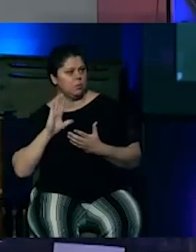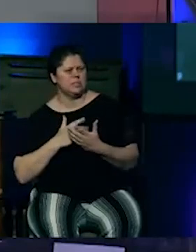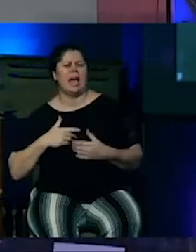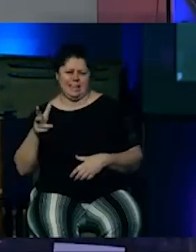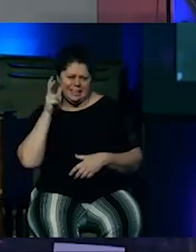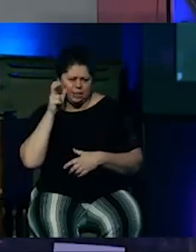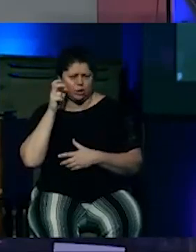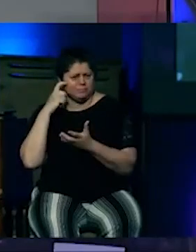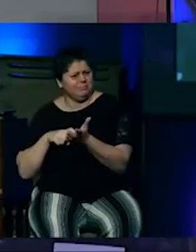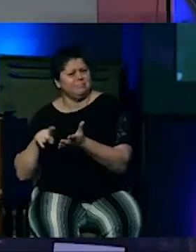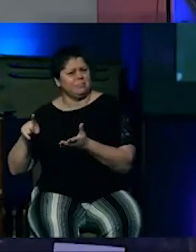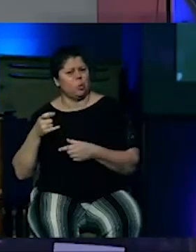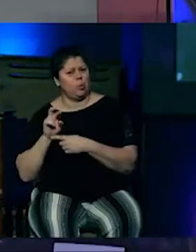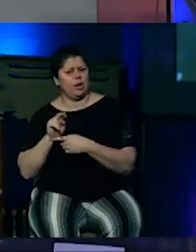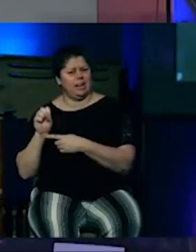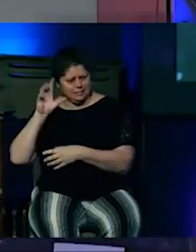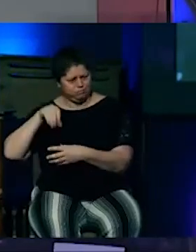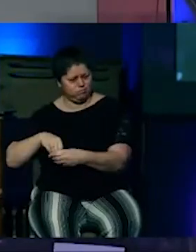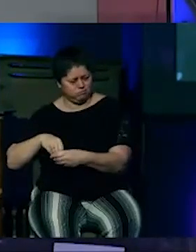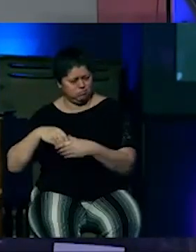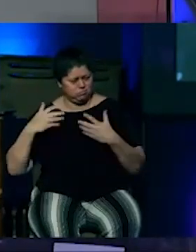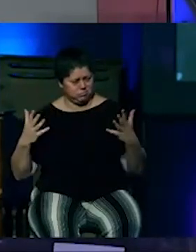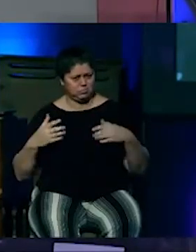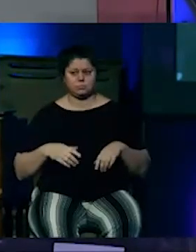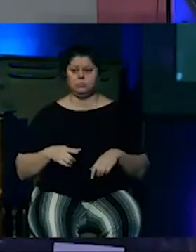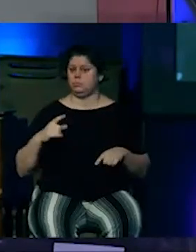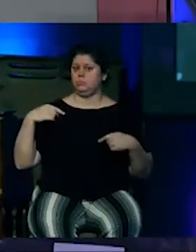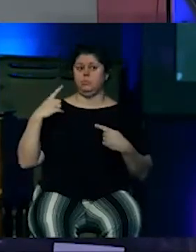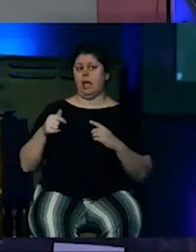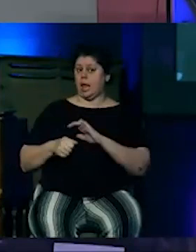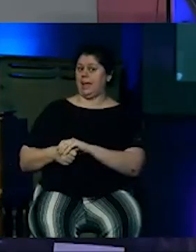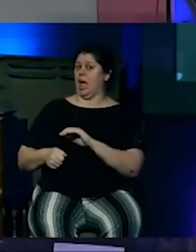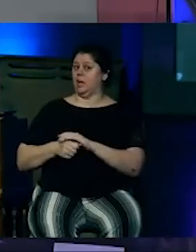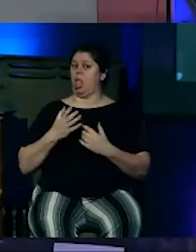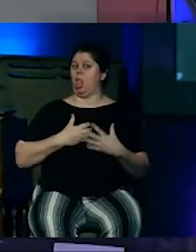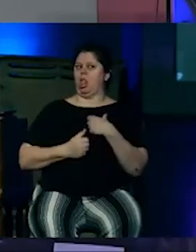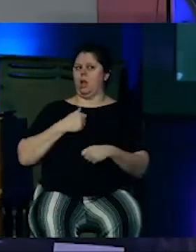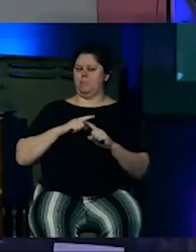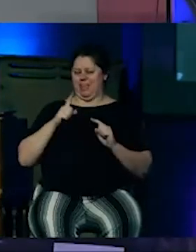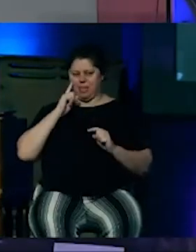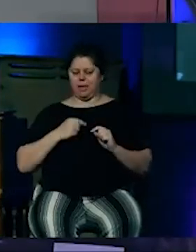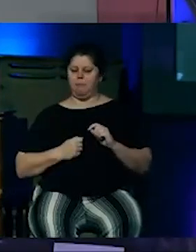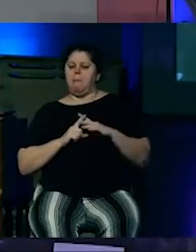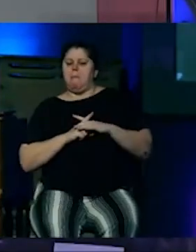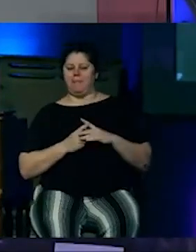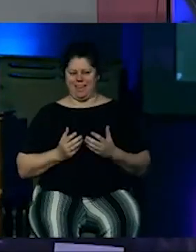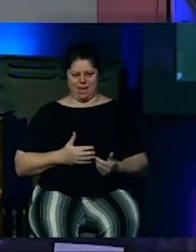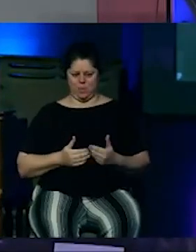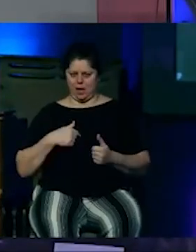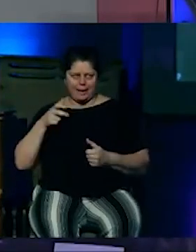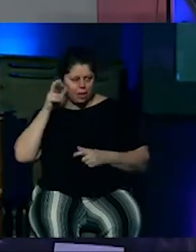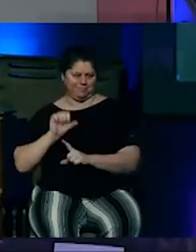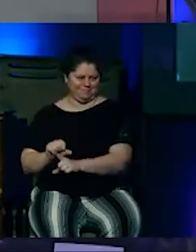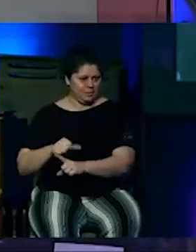it. You know, they had to hide it, but sometimes I feel it comes out anyway. And